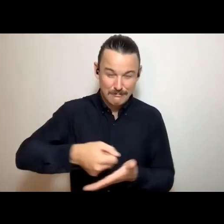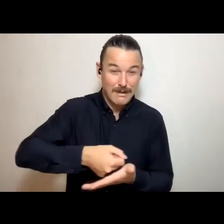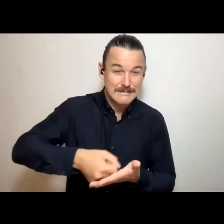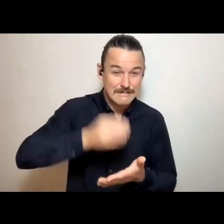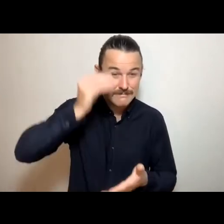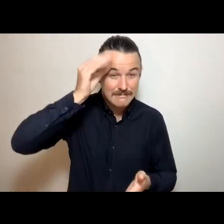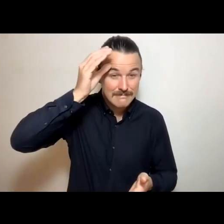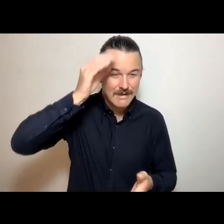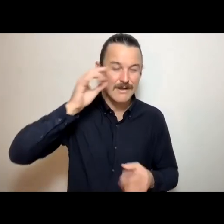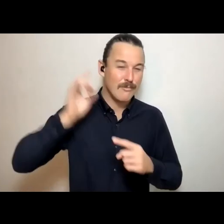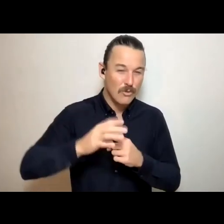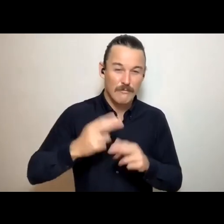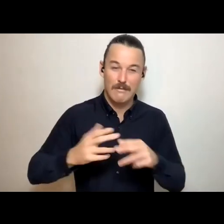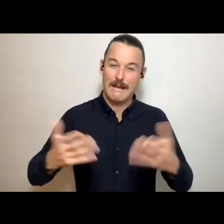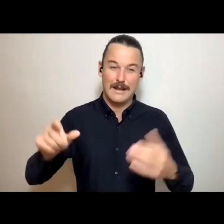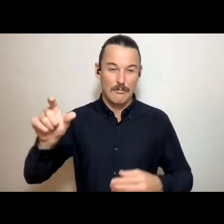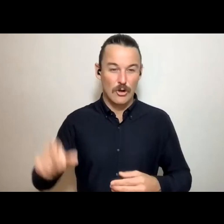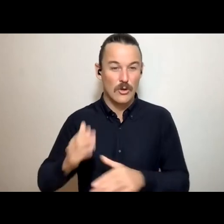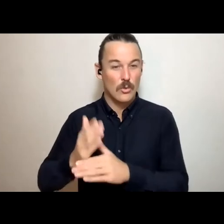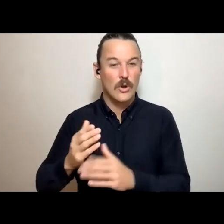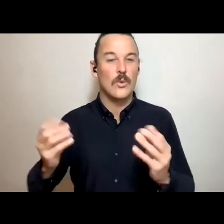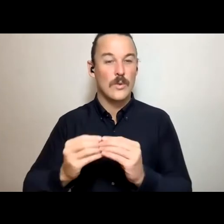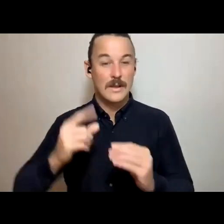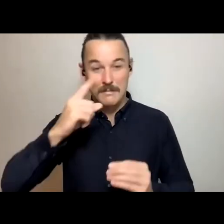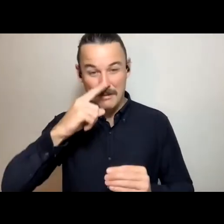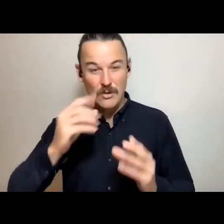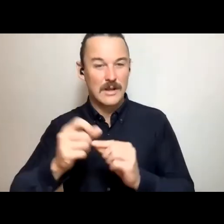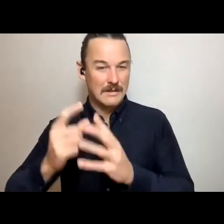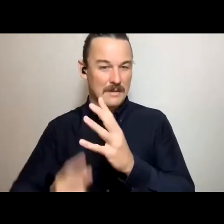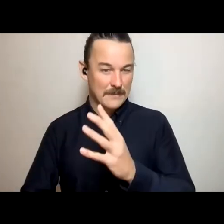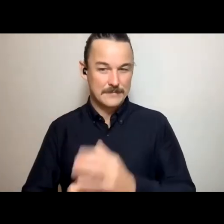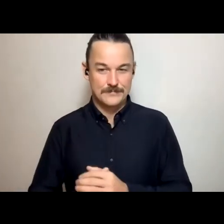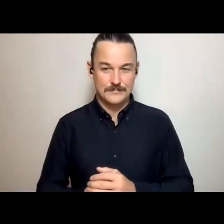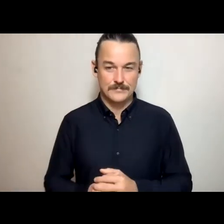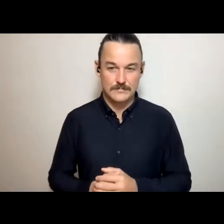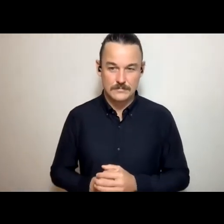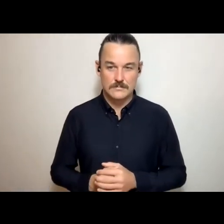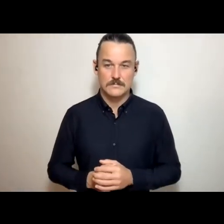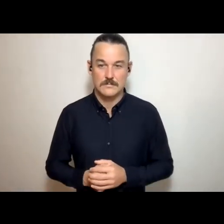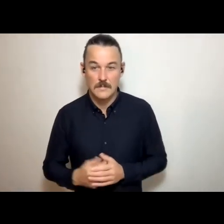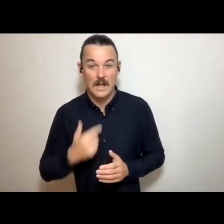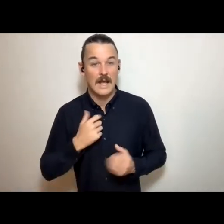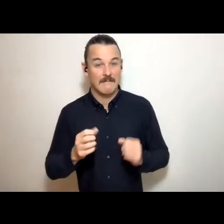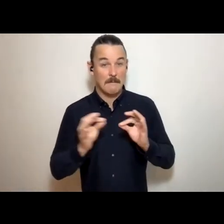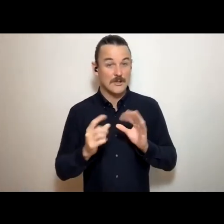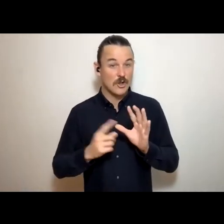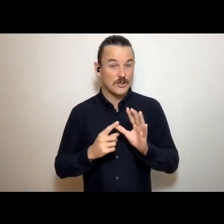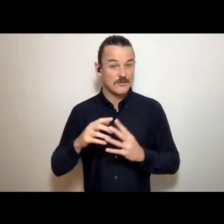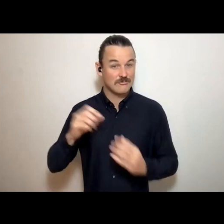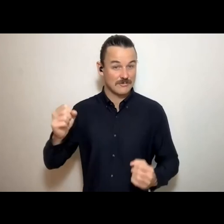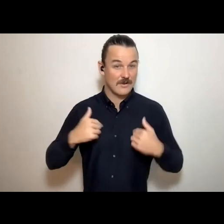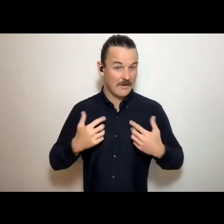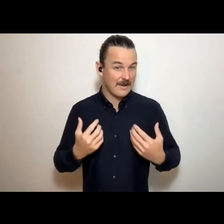I'm going to tell you about how a bachelor's degree with sociology major took me to places